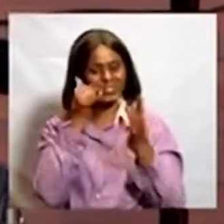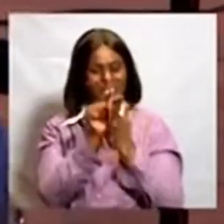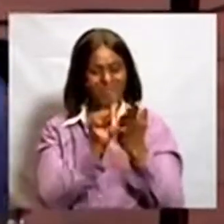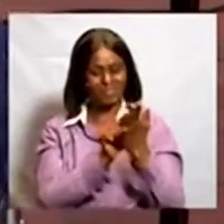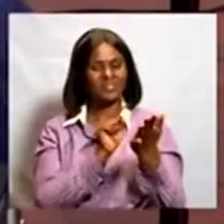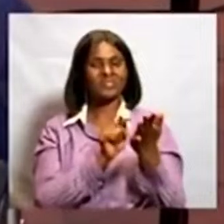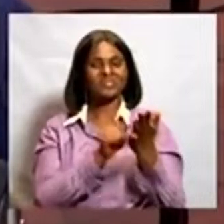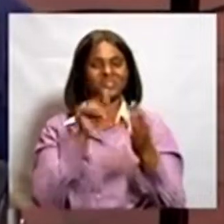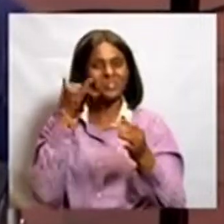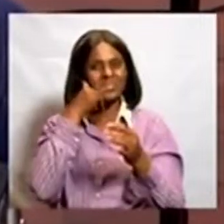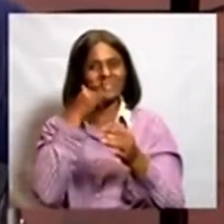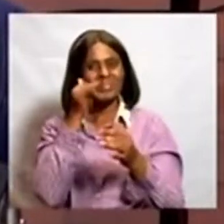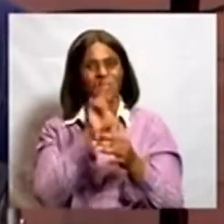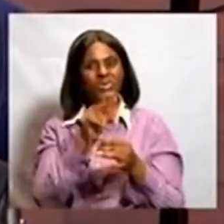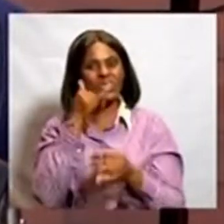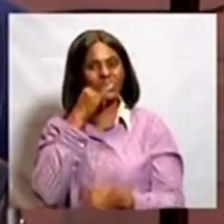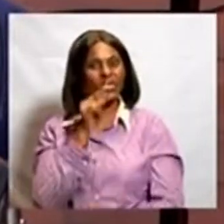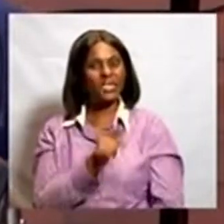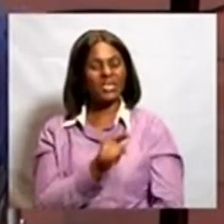This